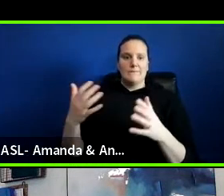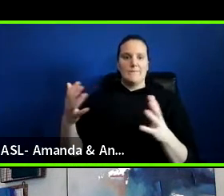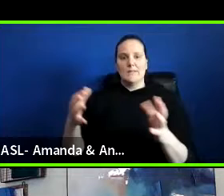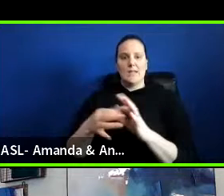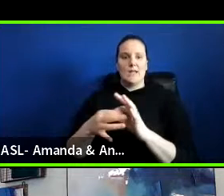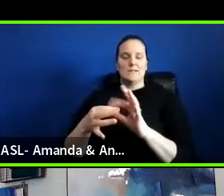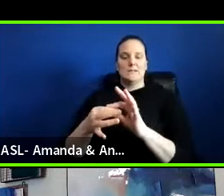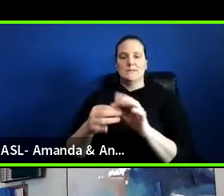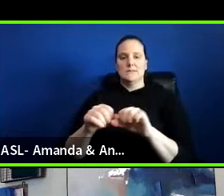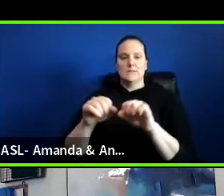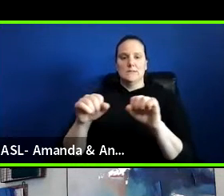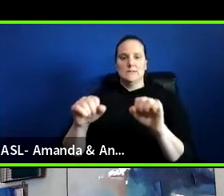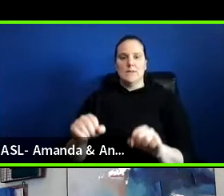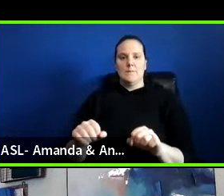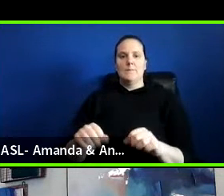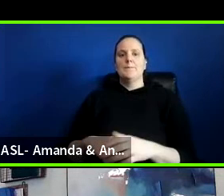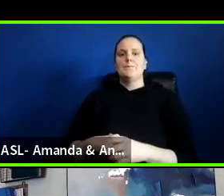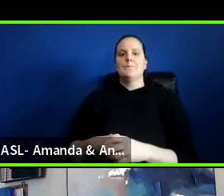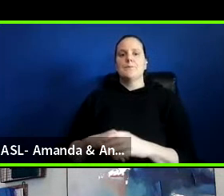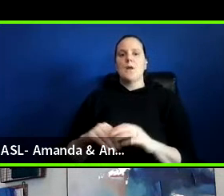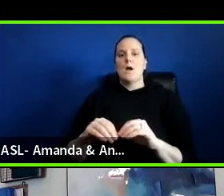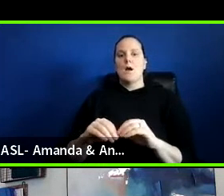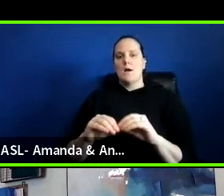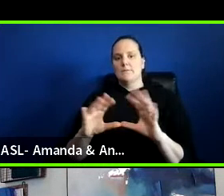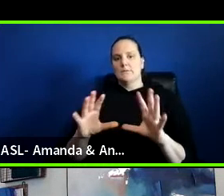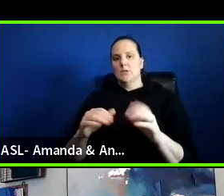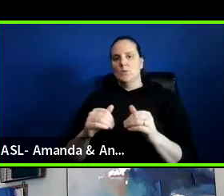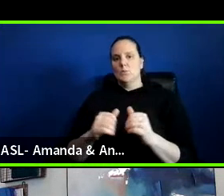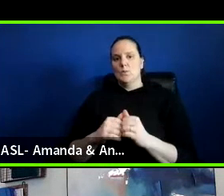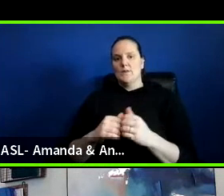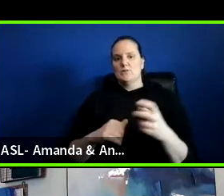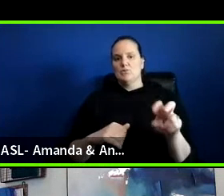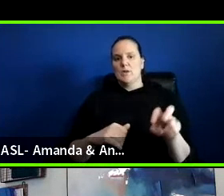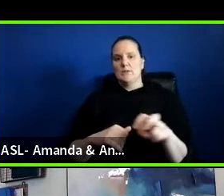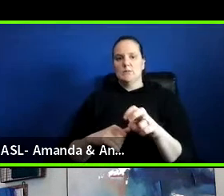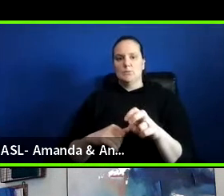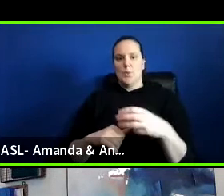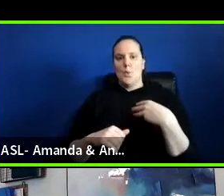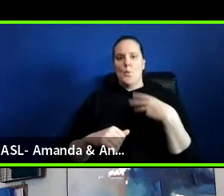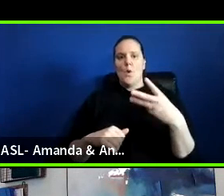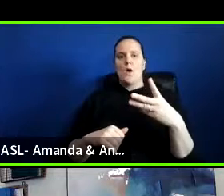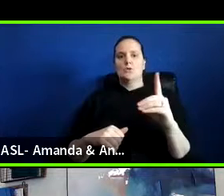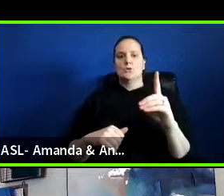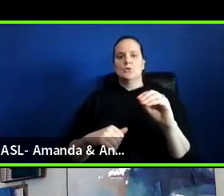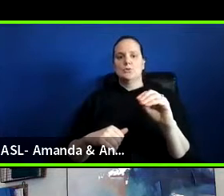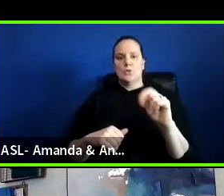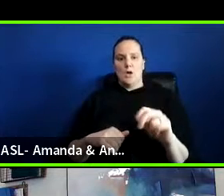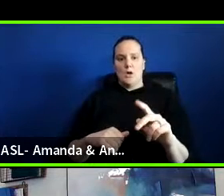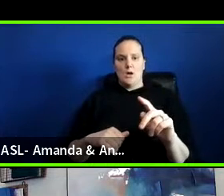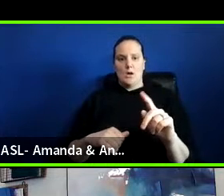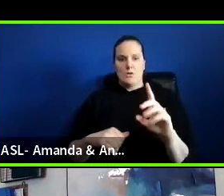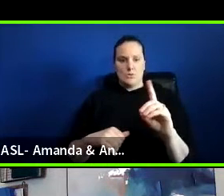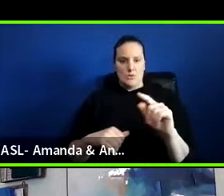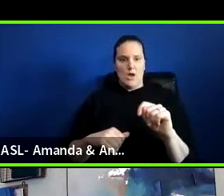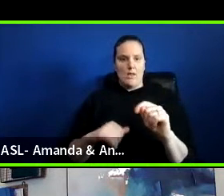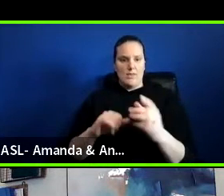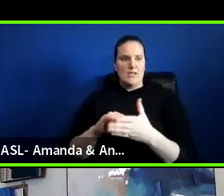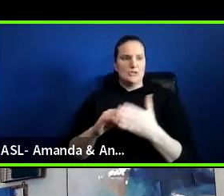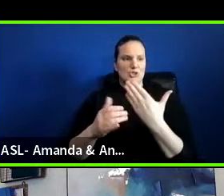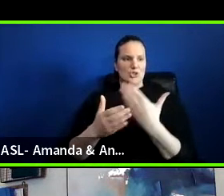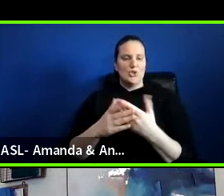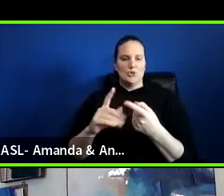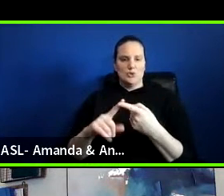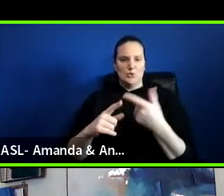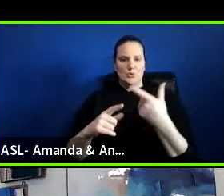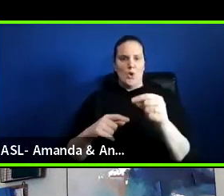system. You know, obviously with this transitioning to WashDOT administering it, it's very likely to be a Good to Go type